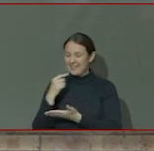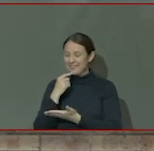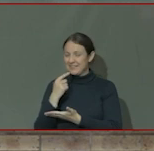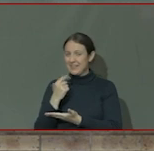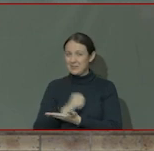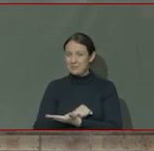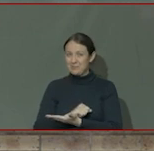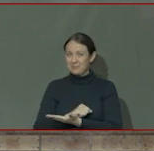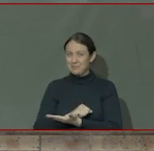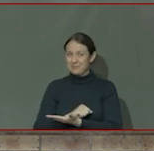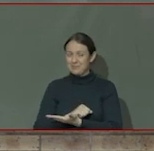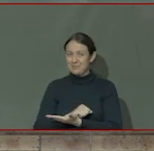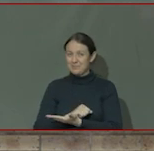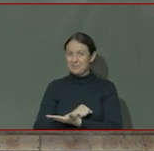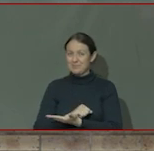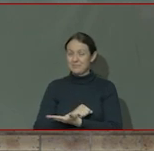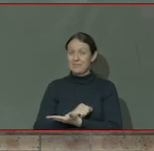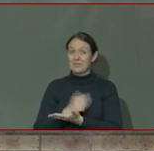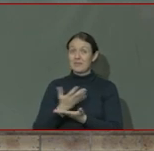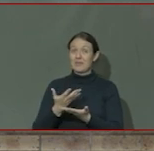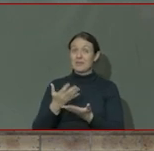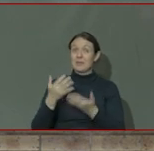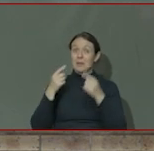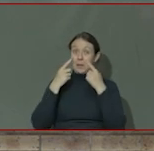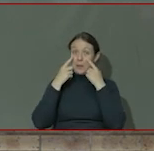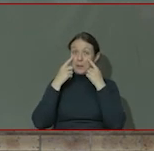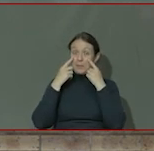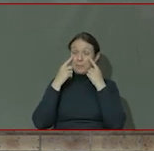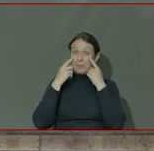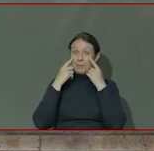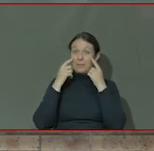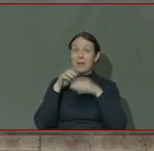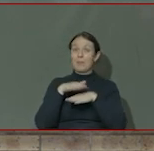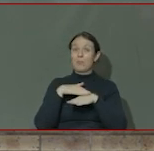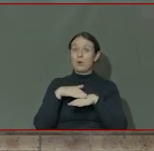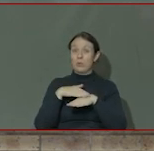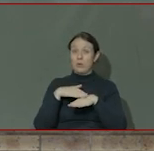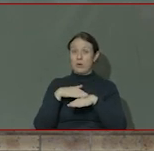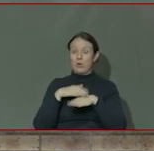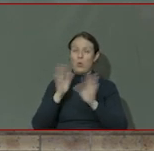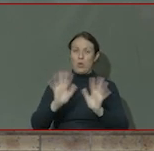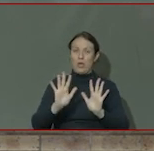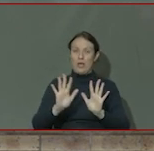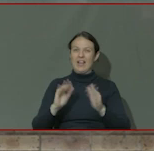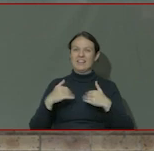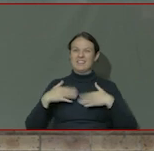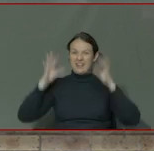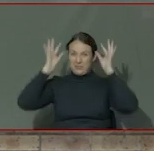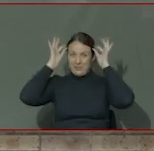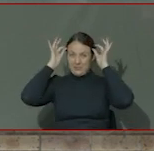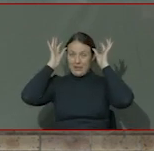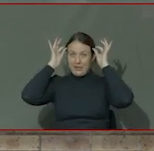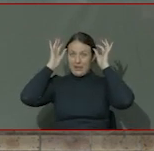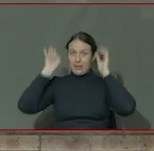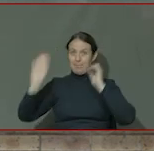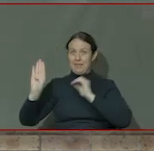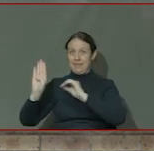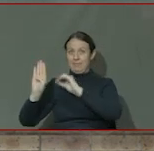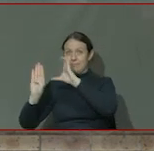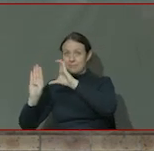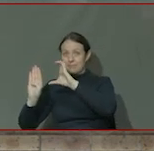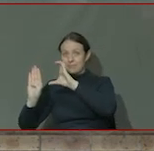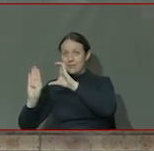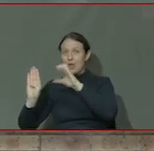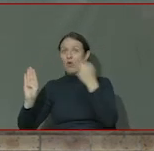says that what stands for brown eyes? Let's take brown hair first. Capital B stands for what